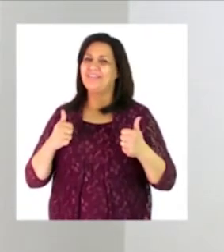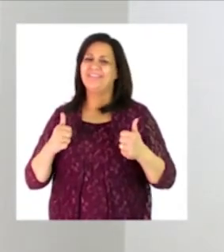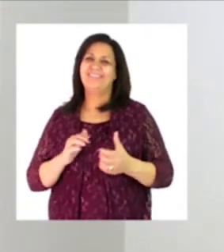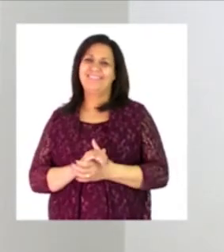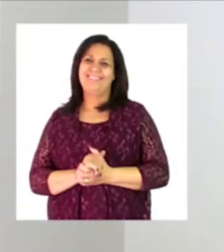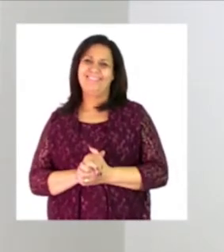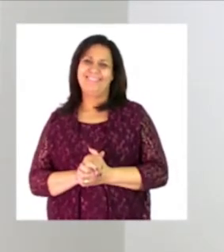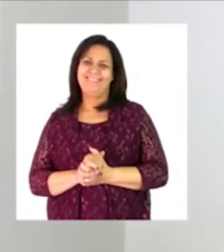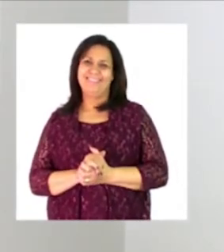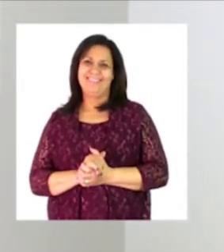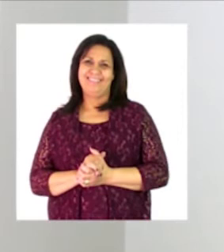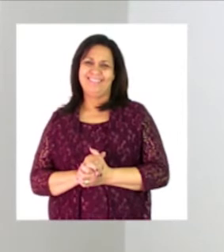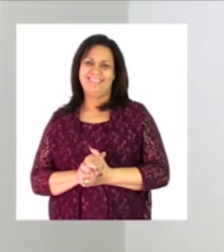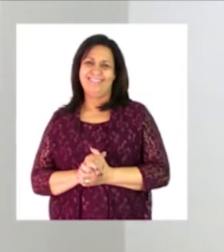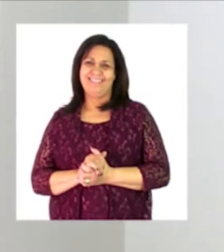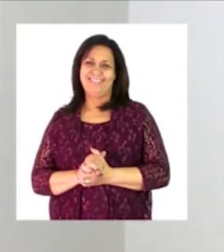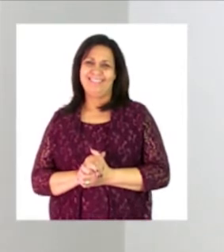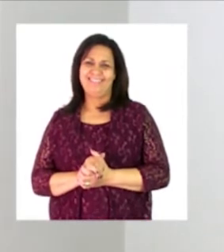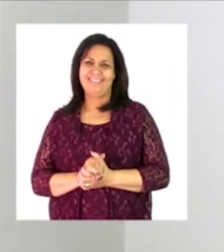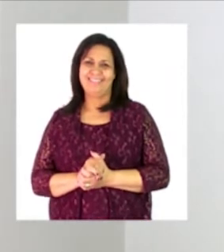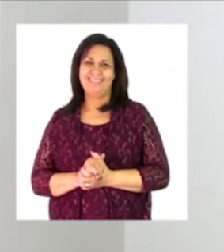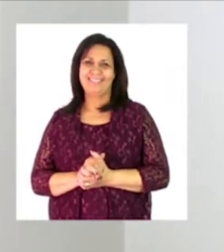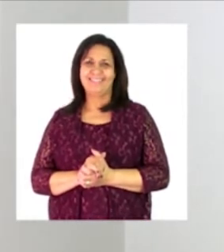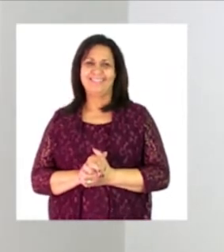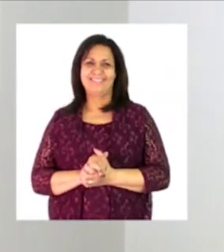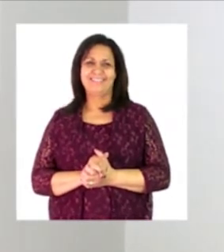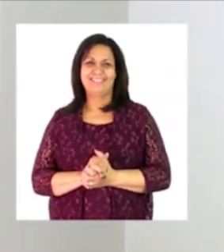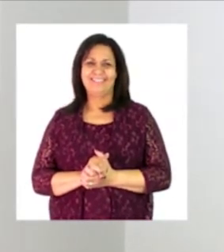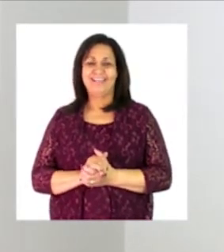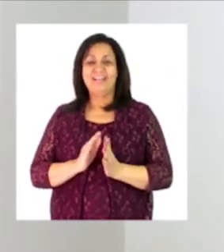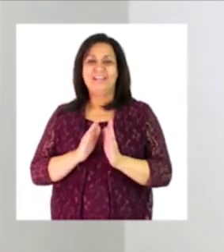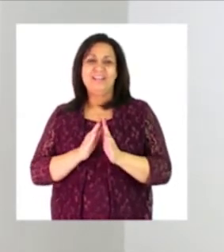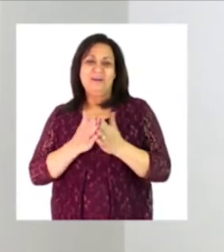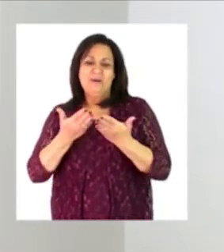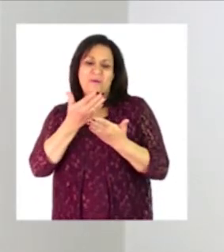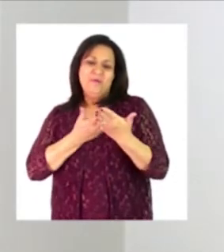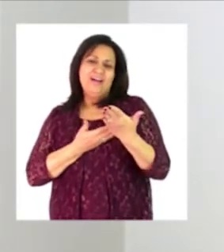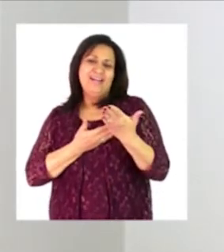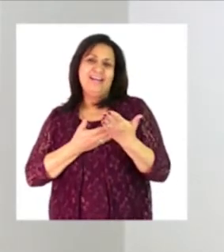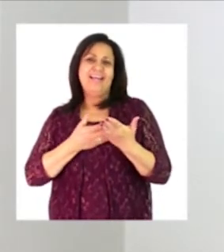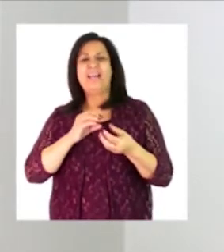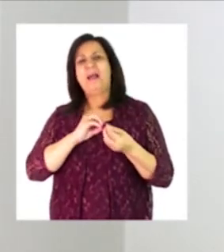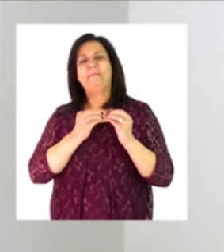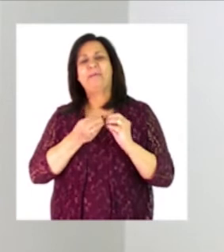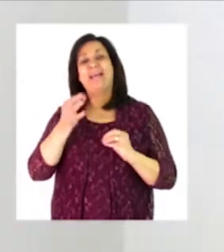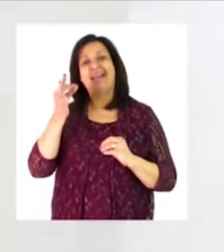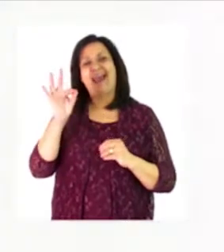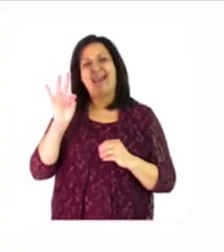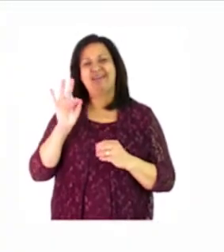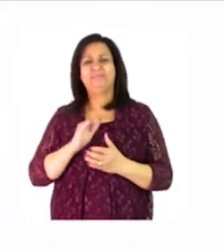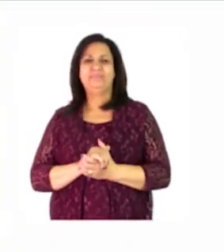my friend. Now let's get back to our worksheet, page number